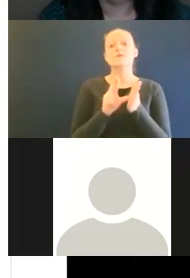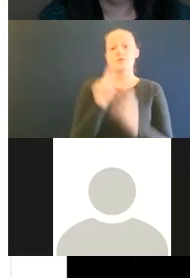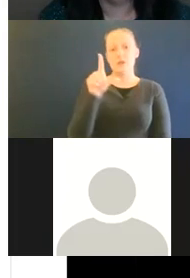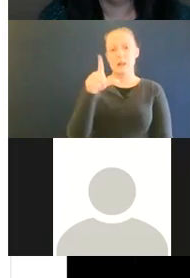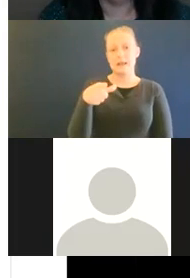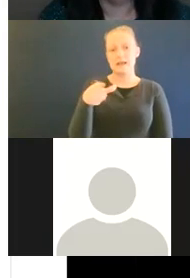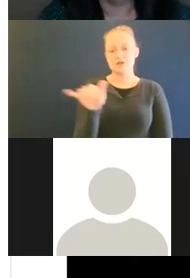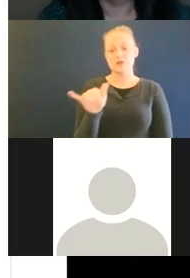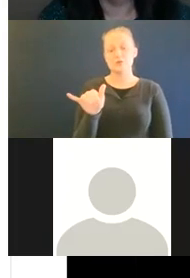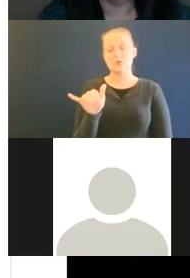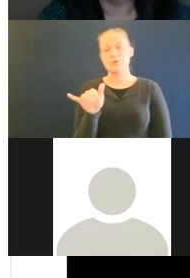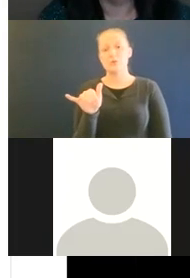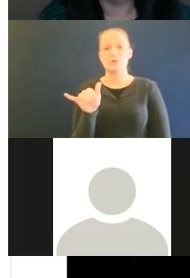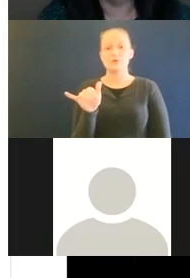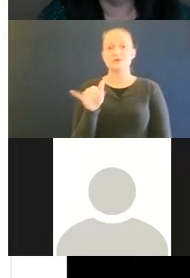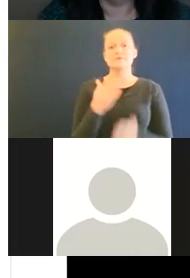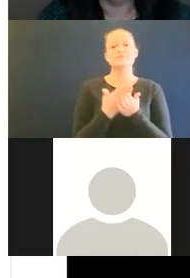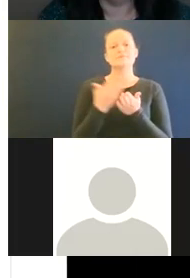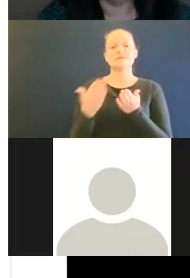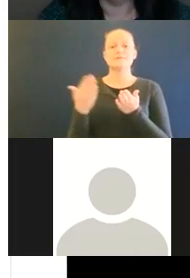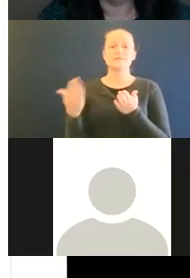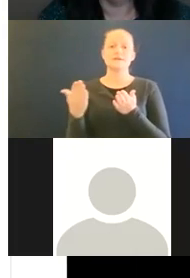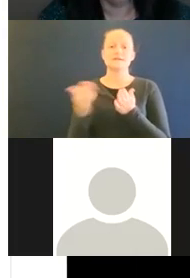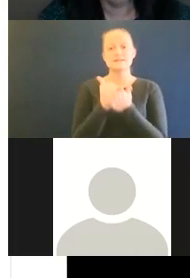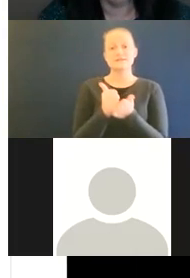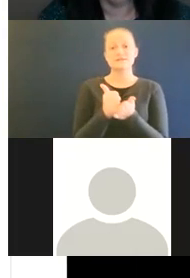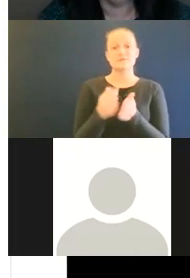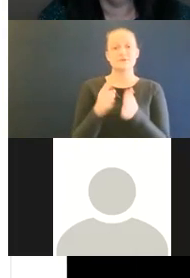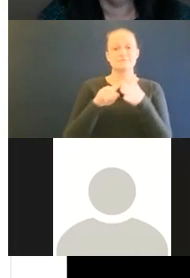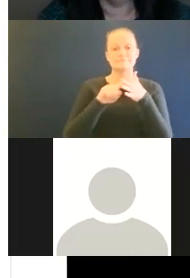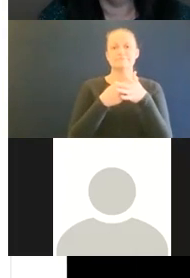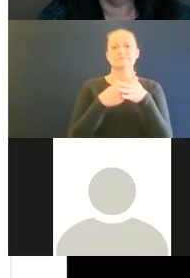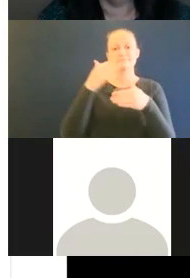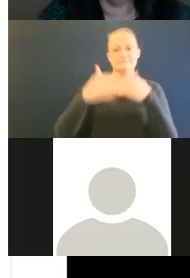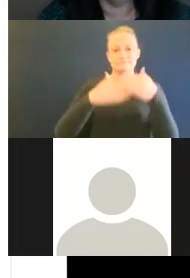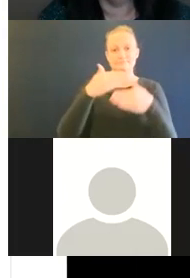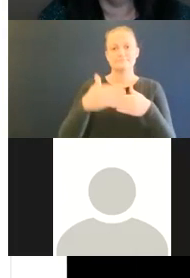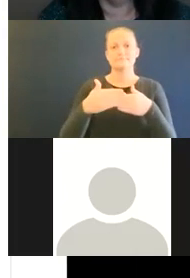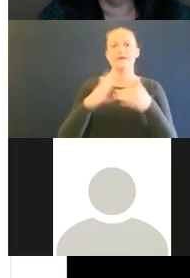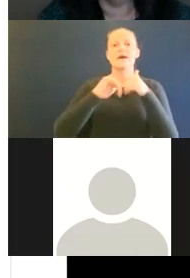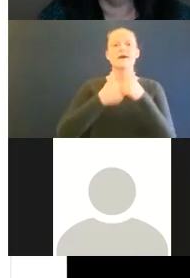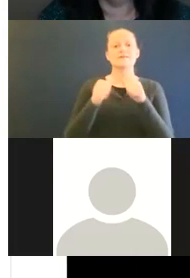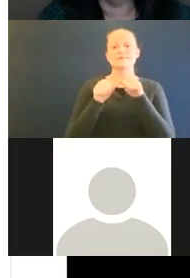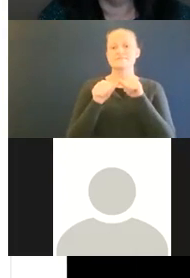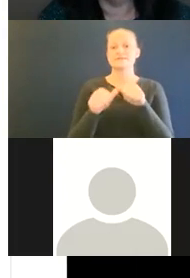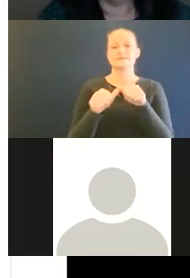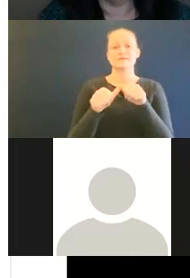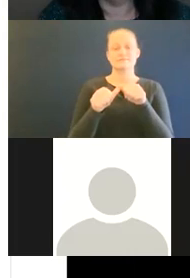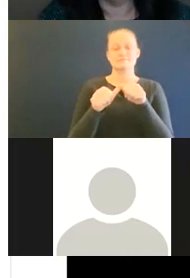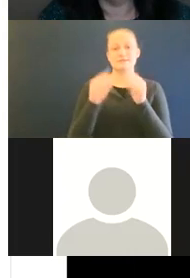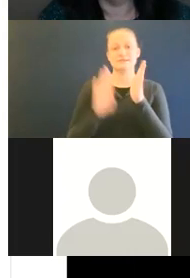presentations just some tools to kind of help you get started in that process and how to continue to grow